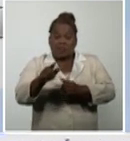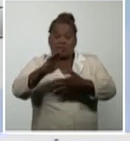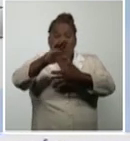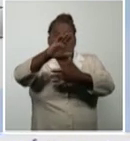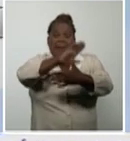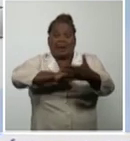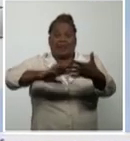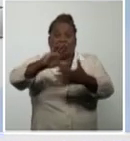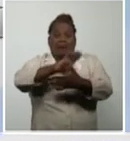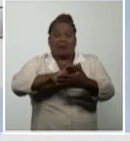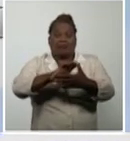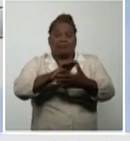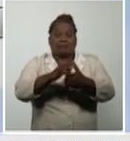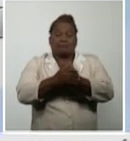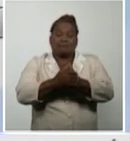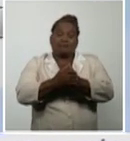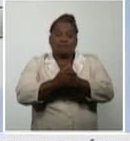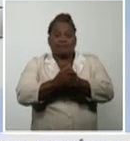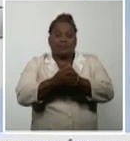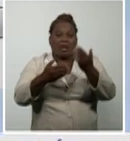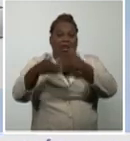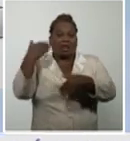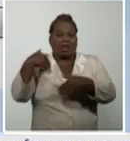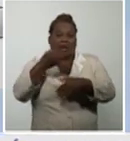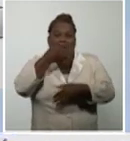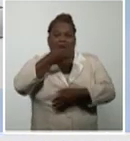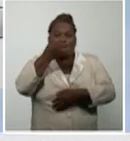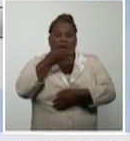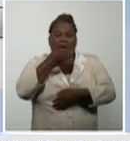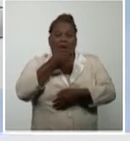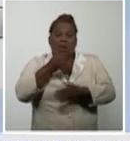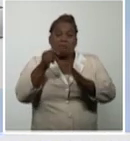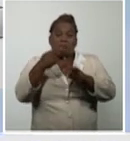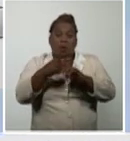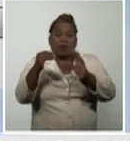136,725 fatalities, which gives the Americas region a lethality of